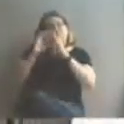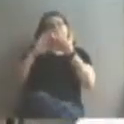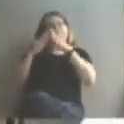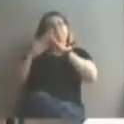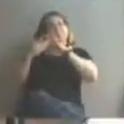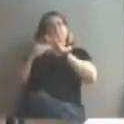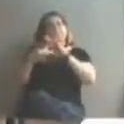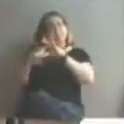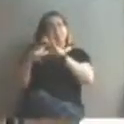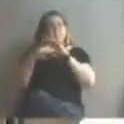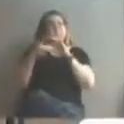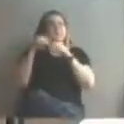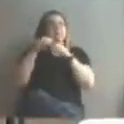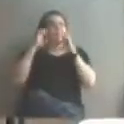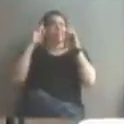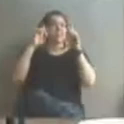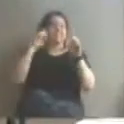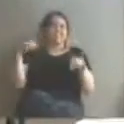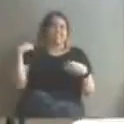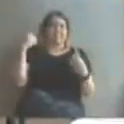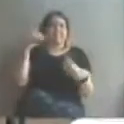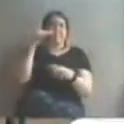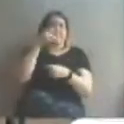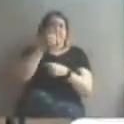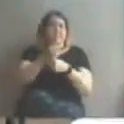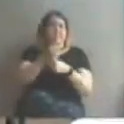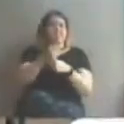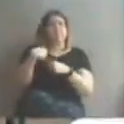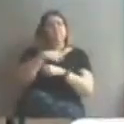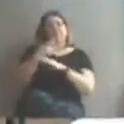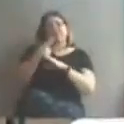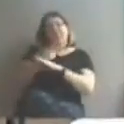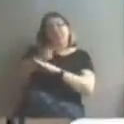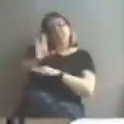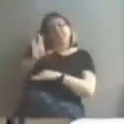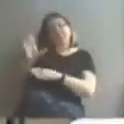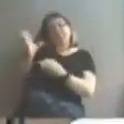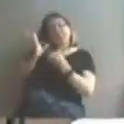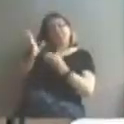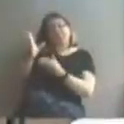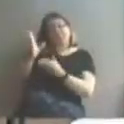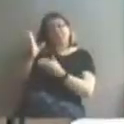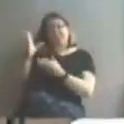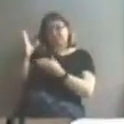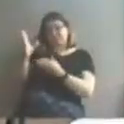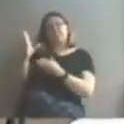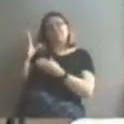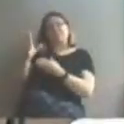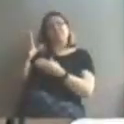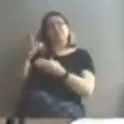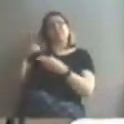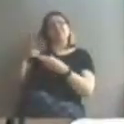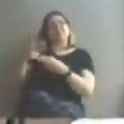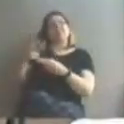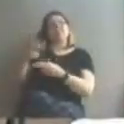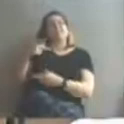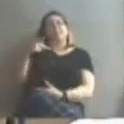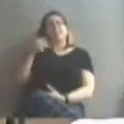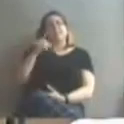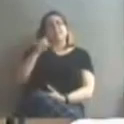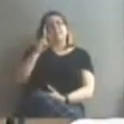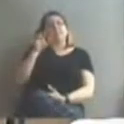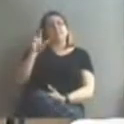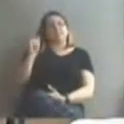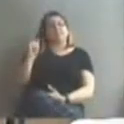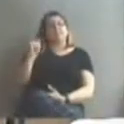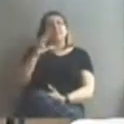in education for more than 8 years. We have used the services of POTR, formerly known as Radio La Ponderosa, and